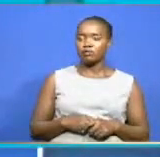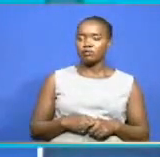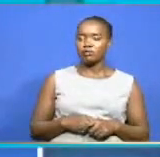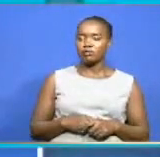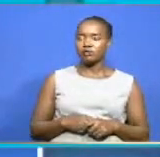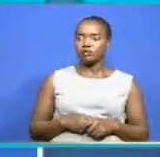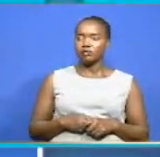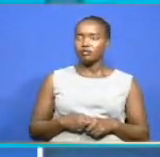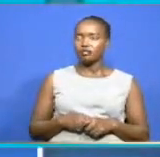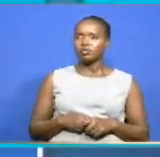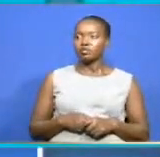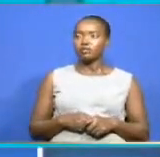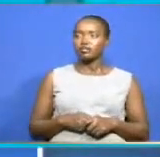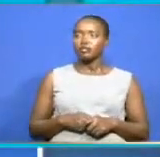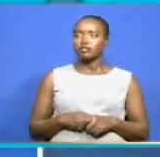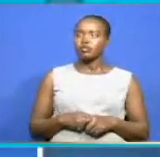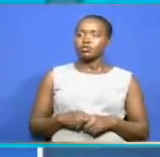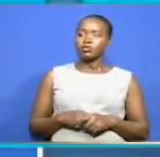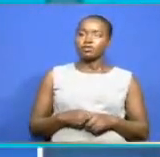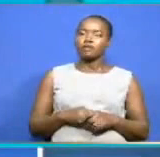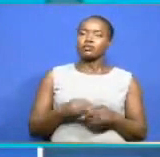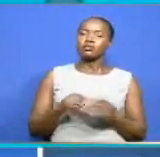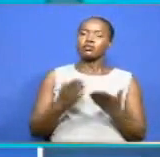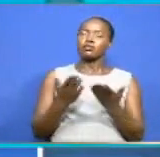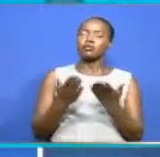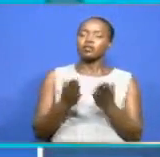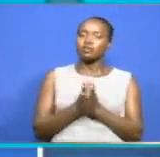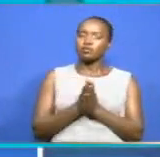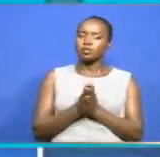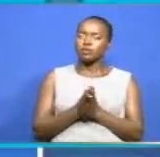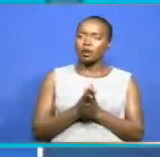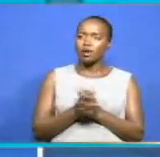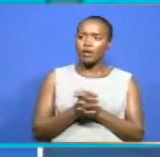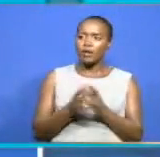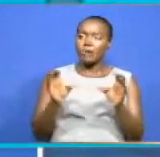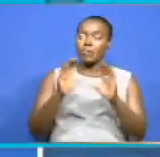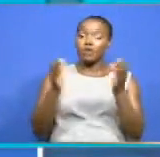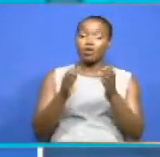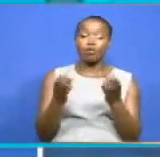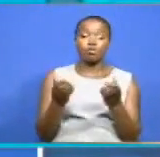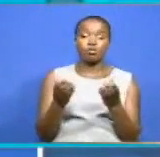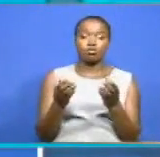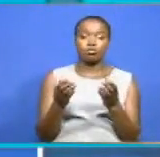off by just giving a small context. So